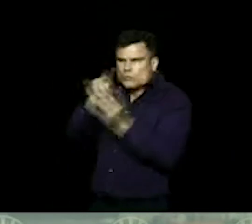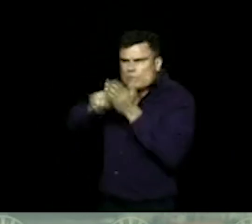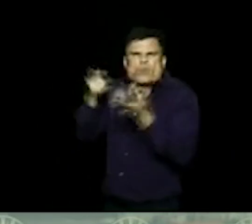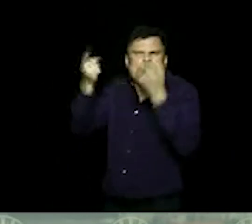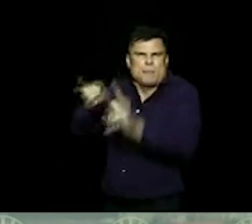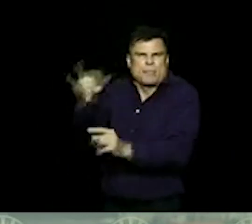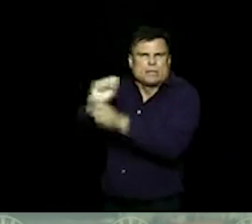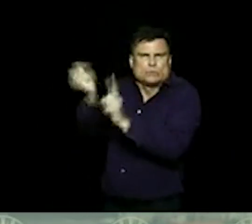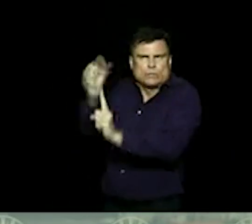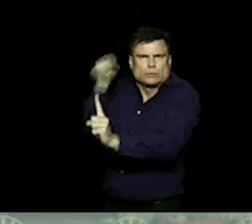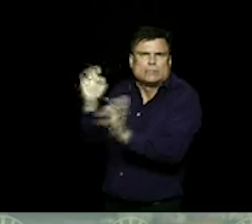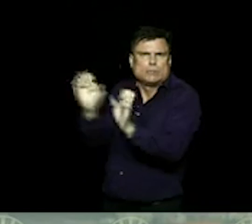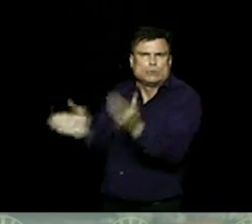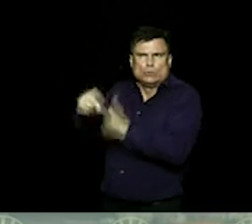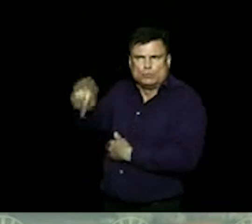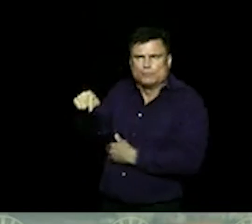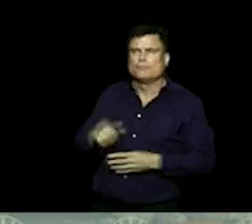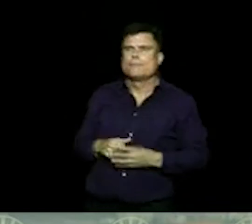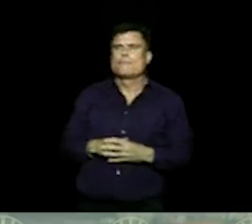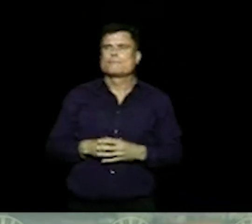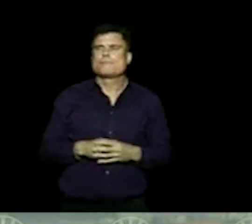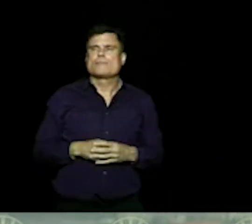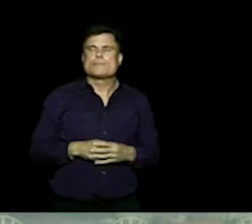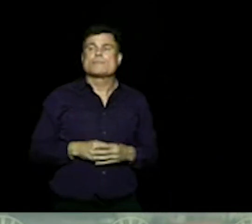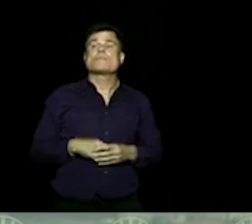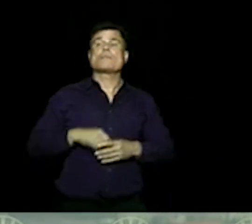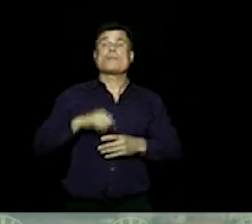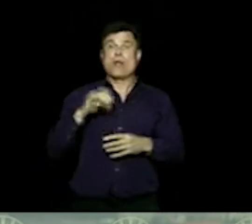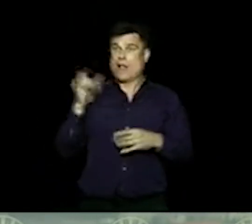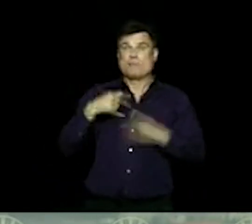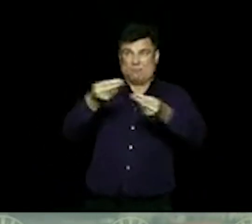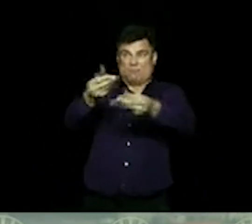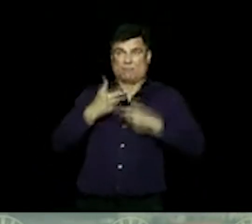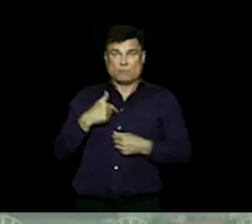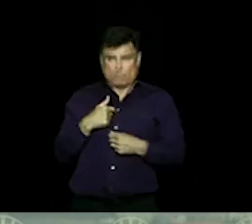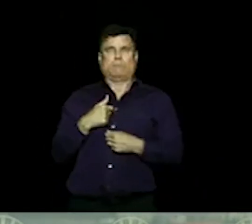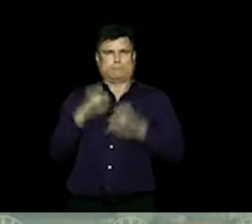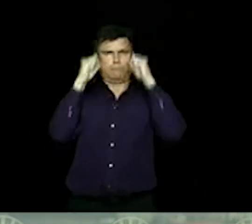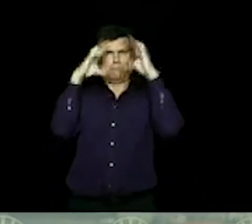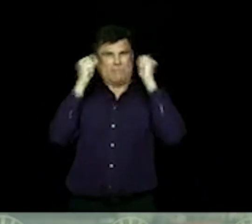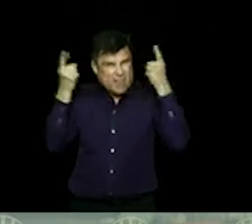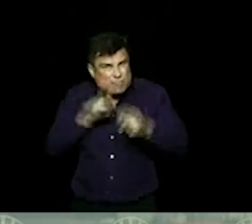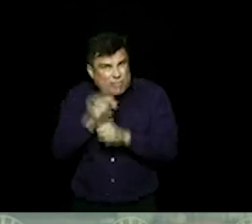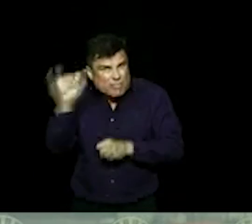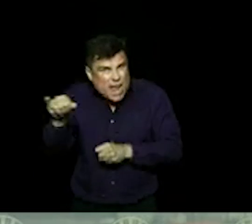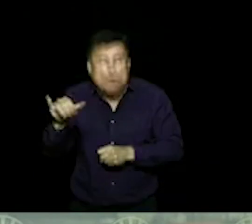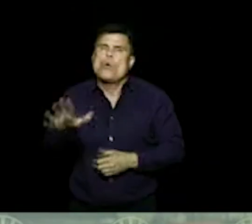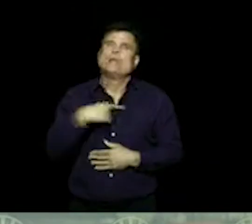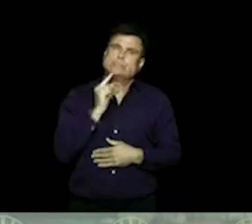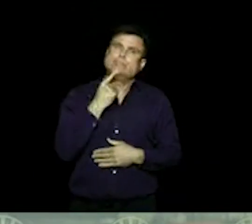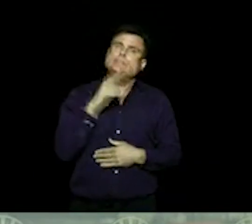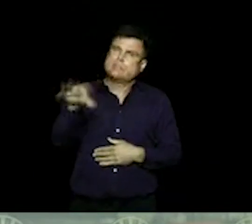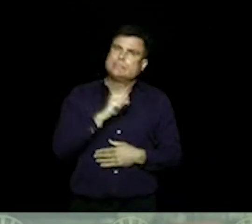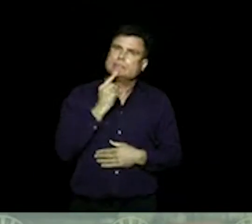I consider these allegations very serious. Of course, we have to assess the facts, and that requires an